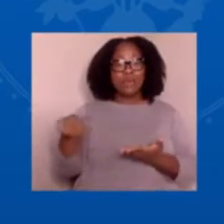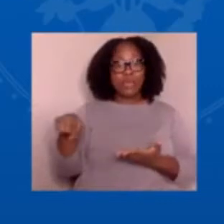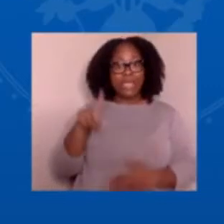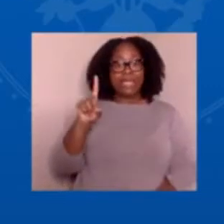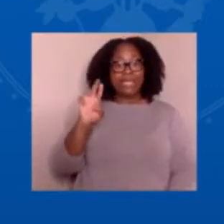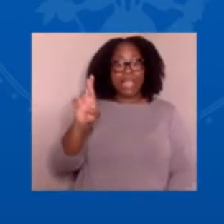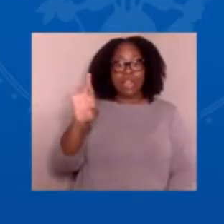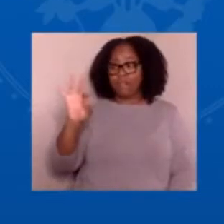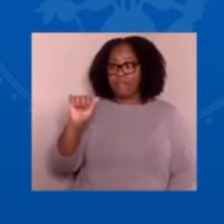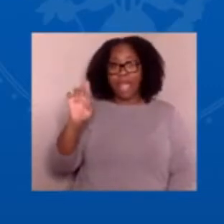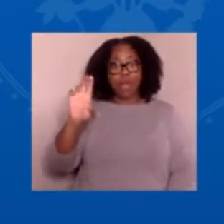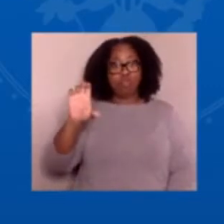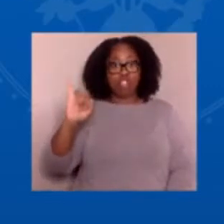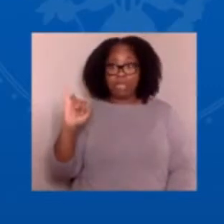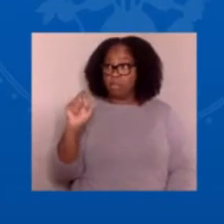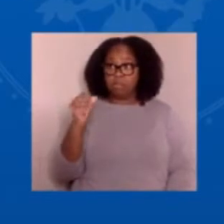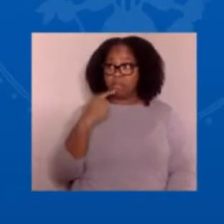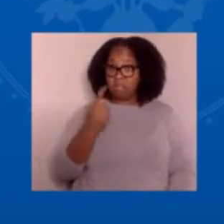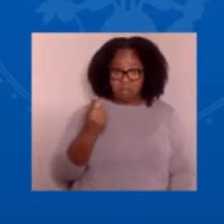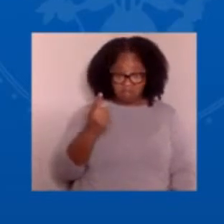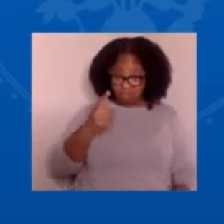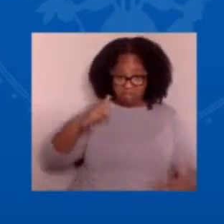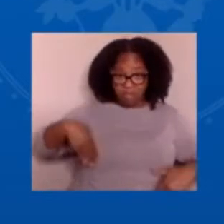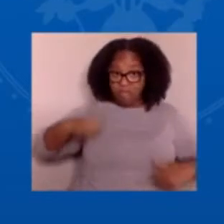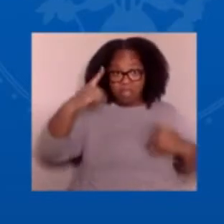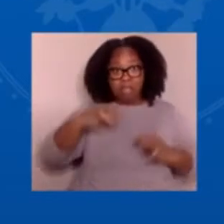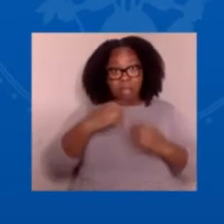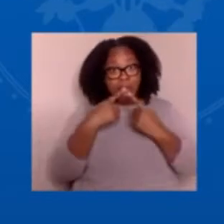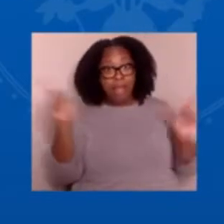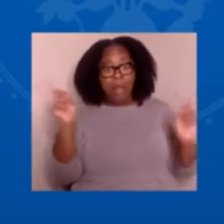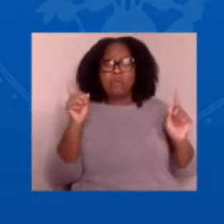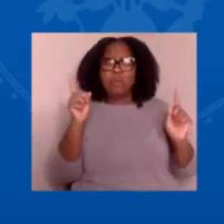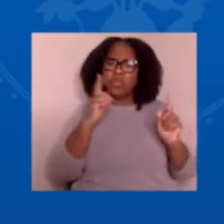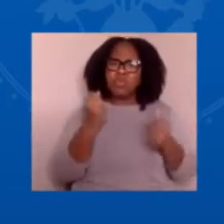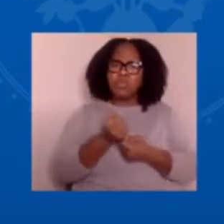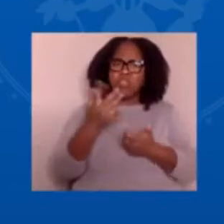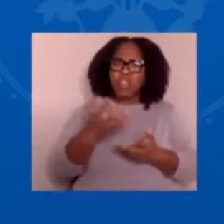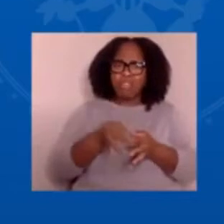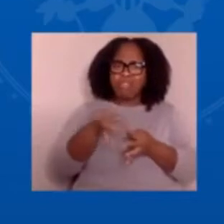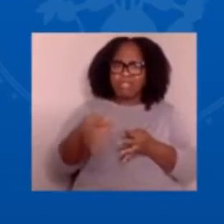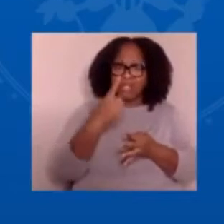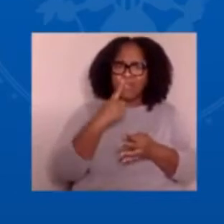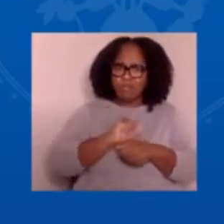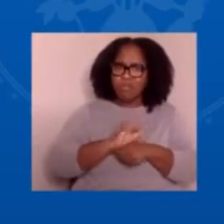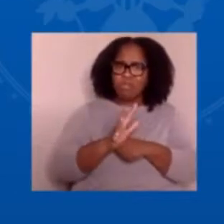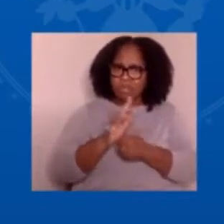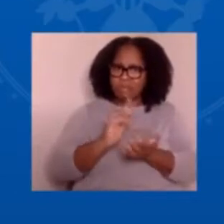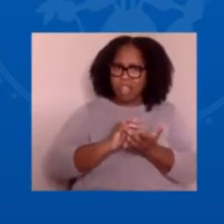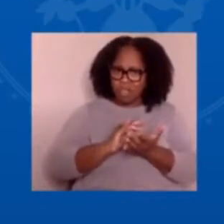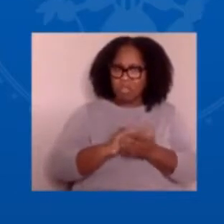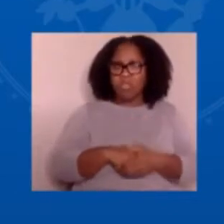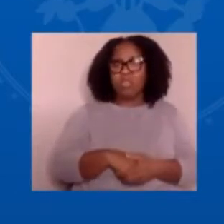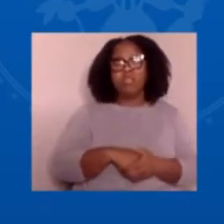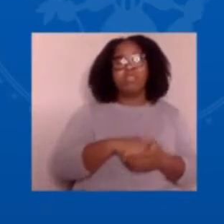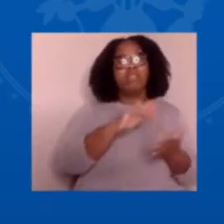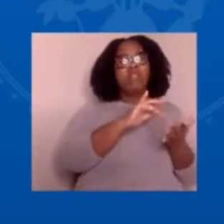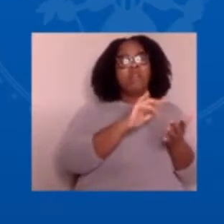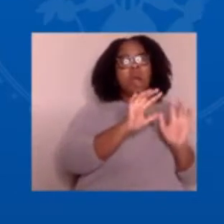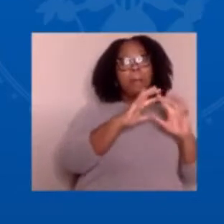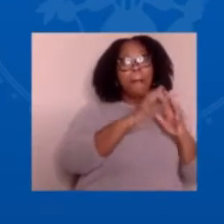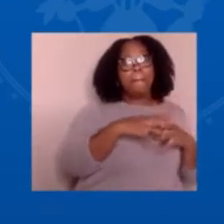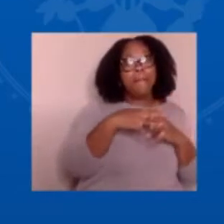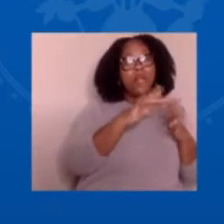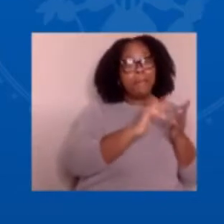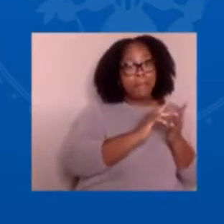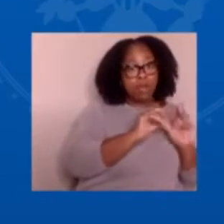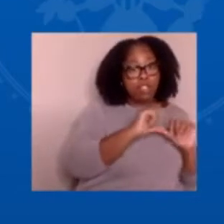ascertainment would delay vaccine distribution leading medical groups including the American Medical Association the American Hospital Association